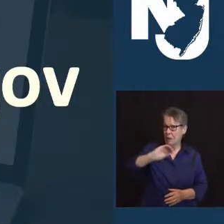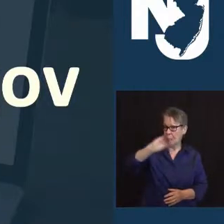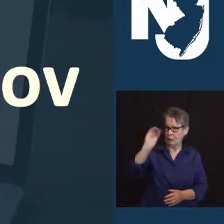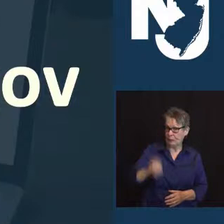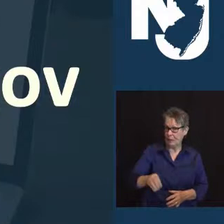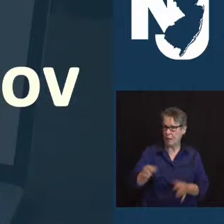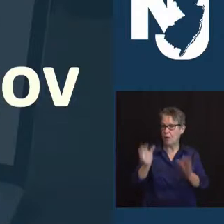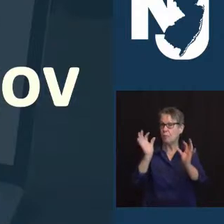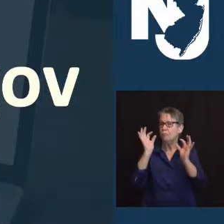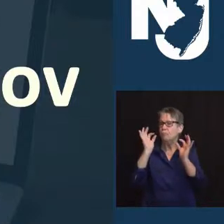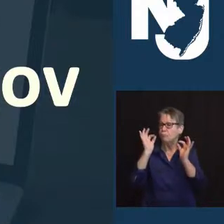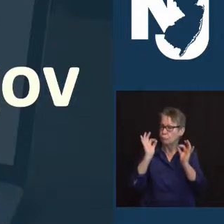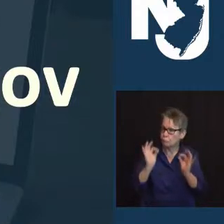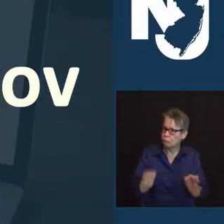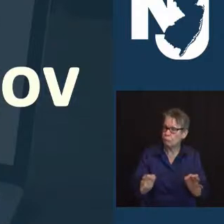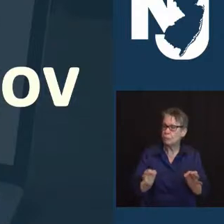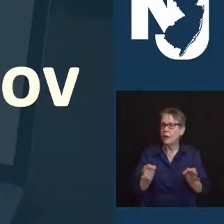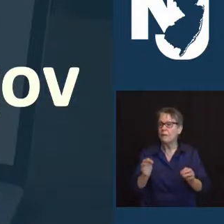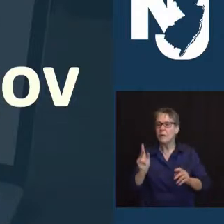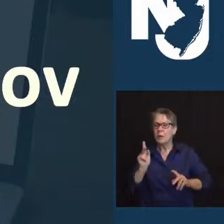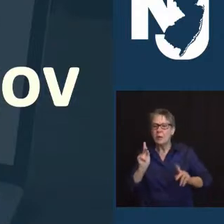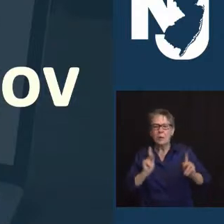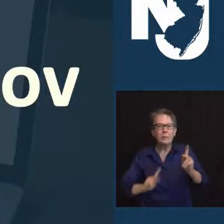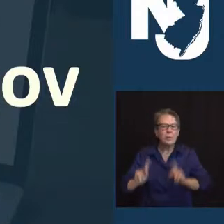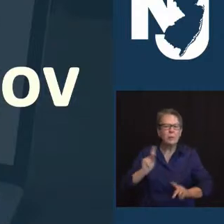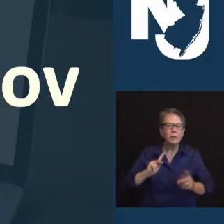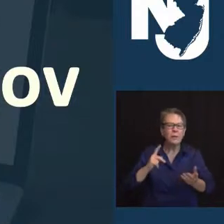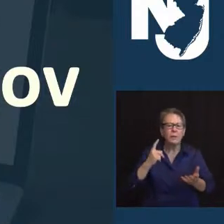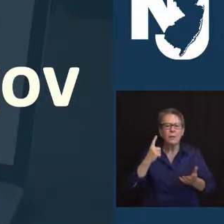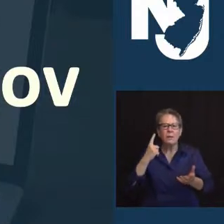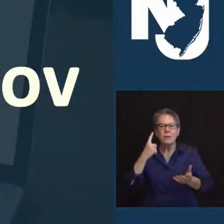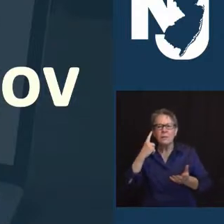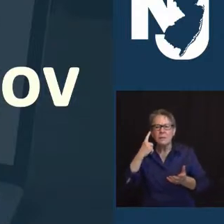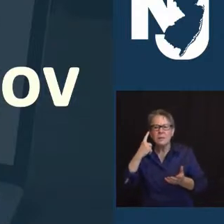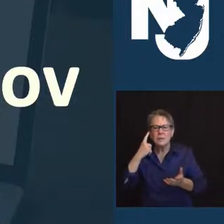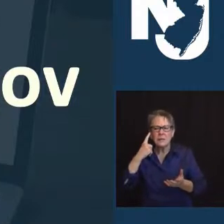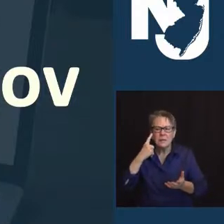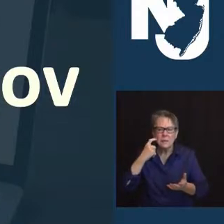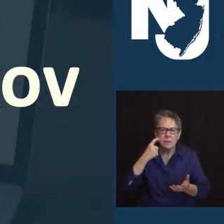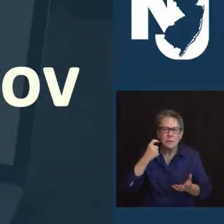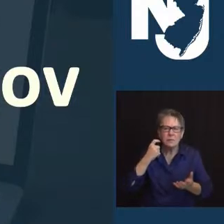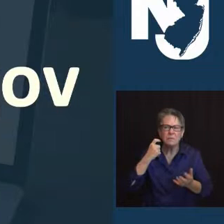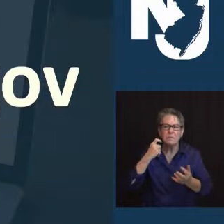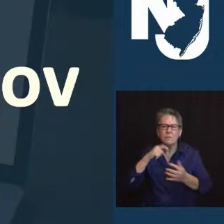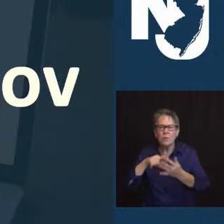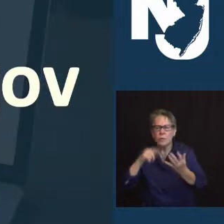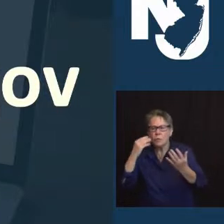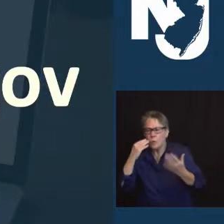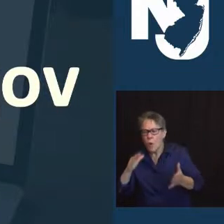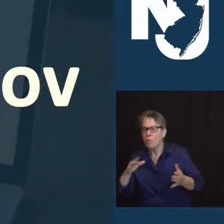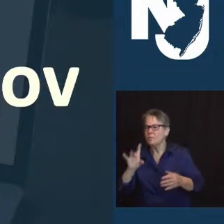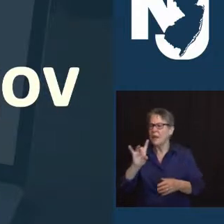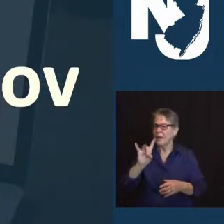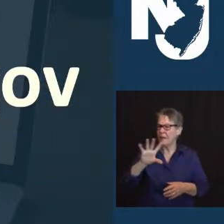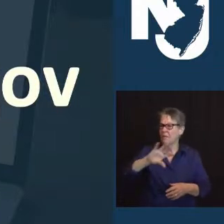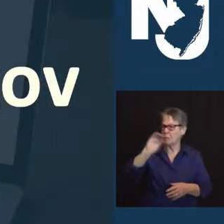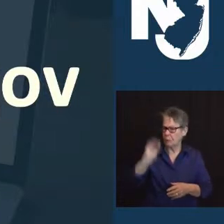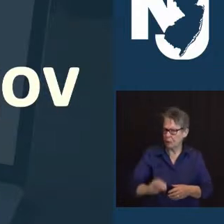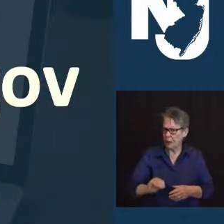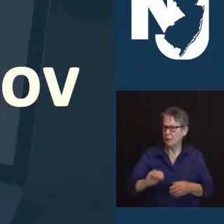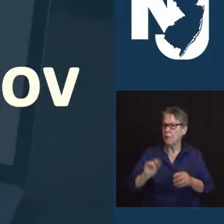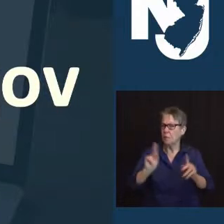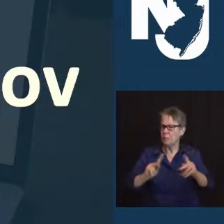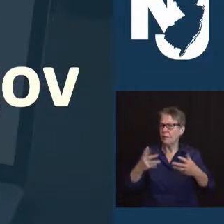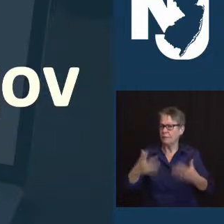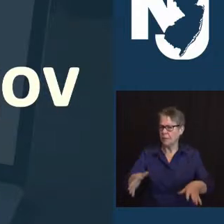investigation in our hospitals. Would want to assume a similar rate of new cases coming out of major holiday weekends like the one that just